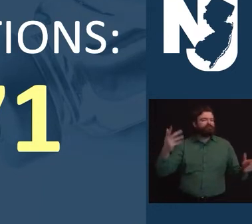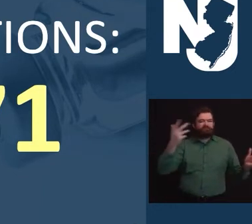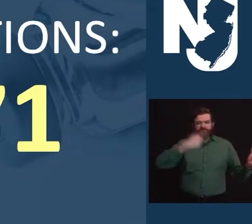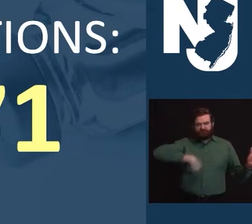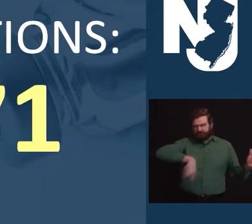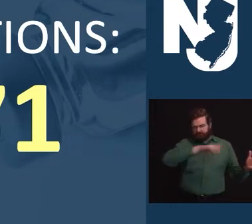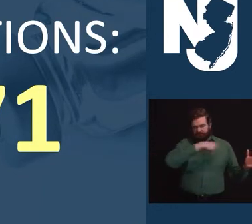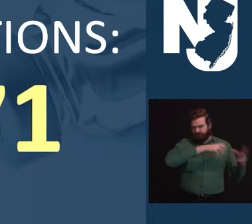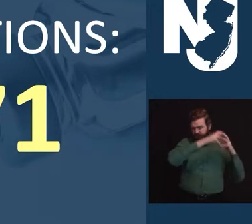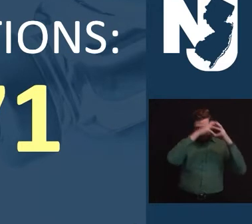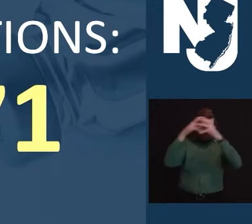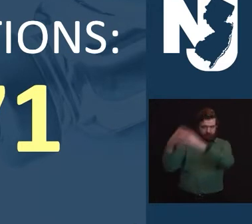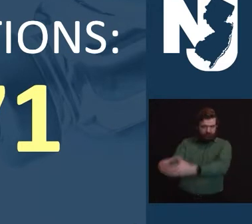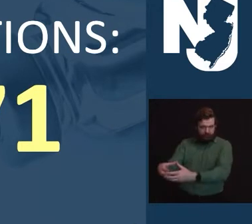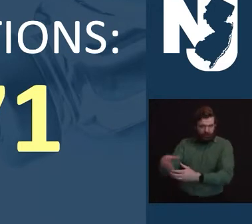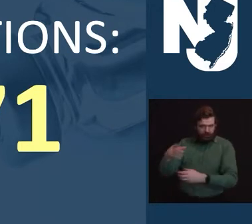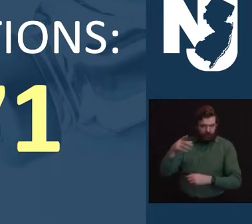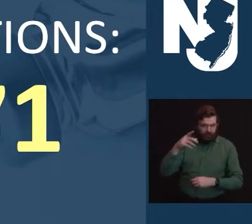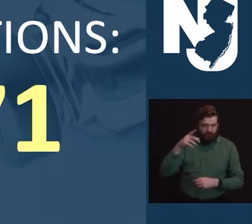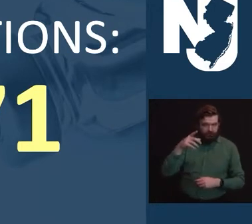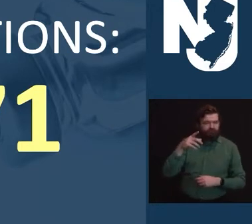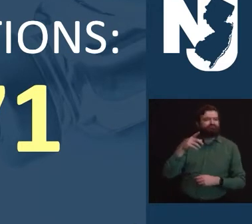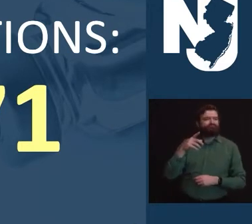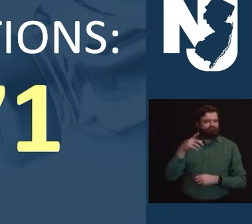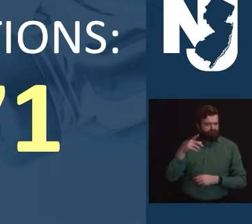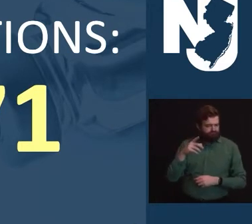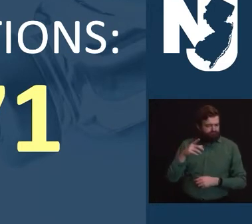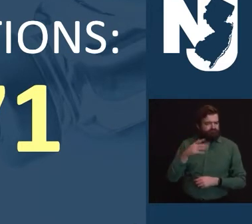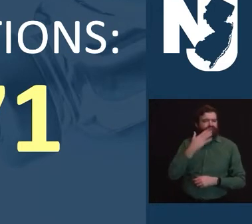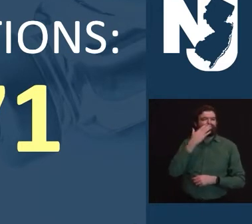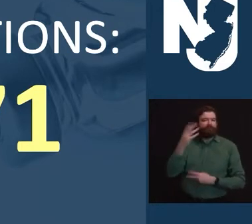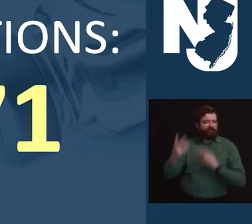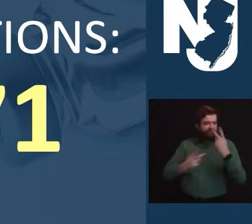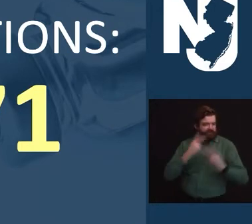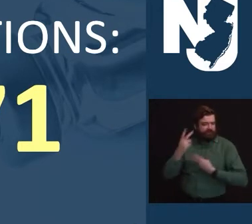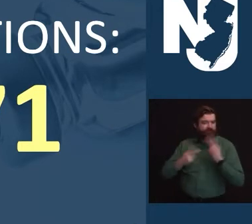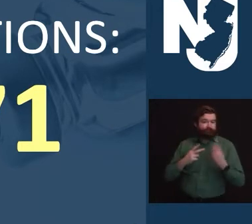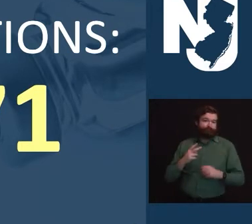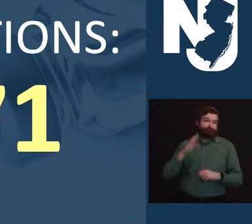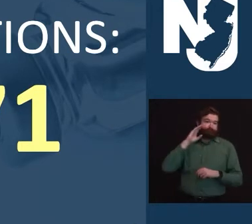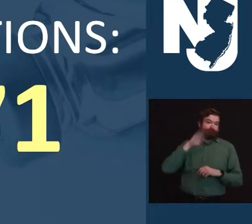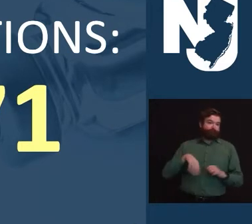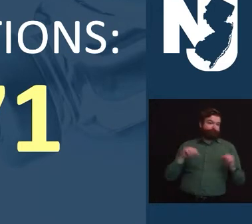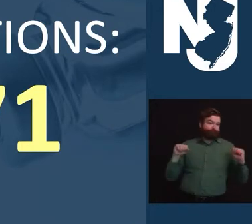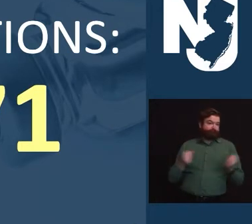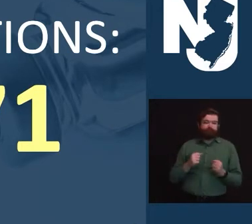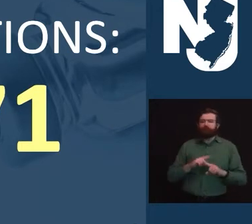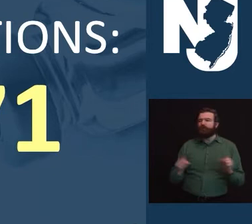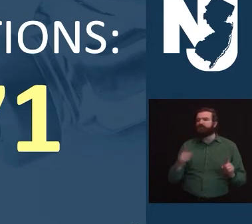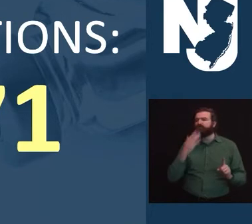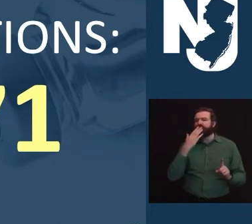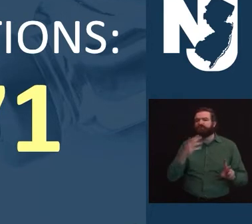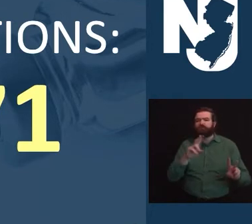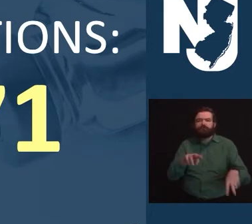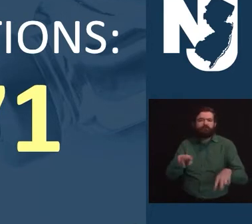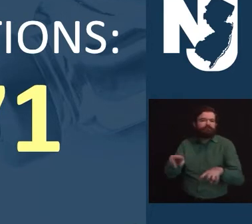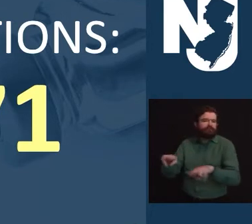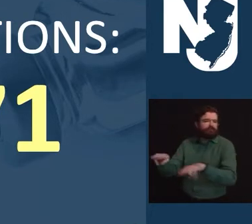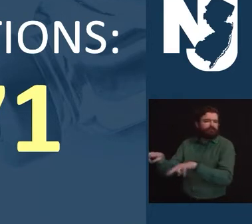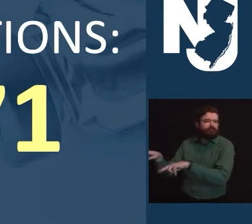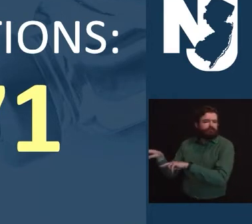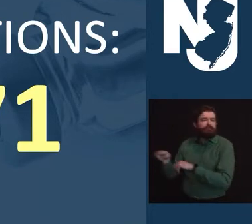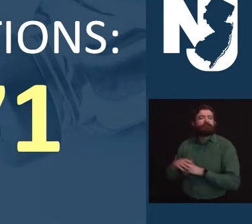first of all, a really good visit, really cold, I might add, but really good visit. Like the other sites, Pat, you and I have